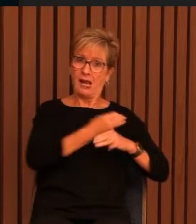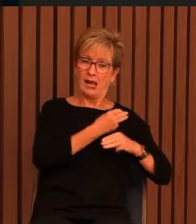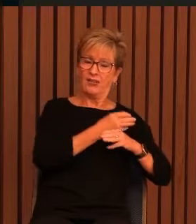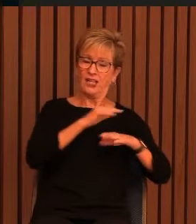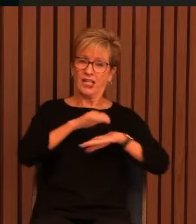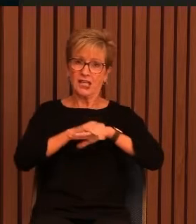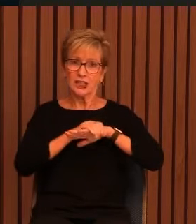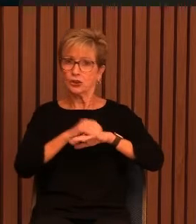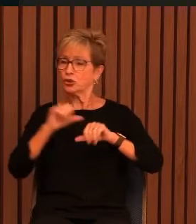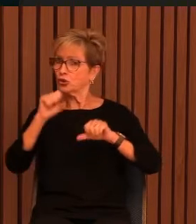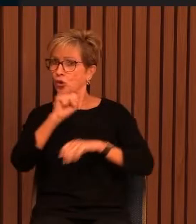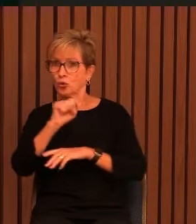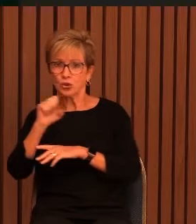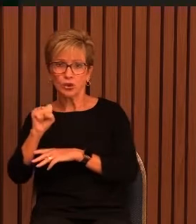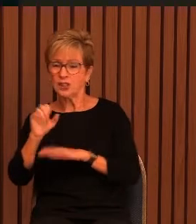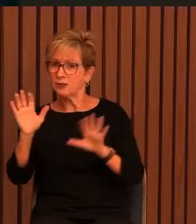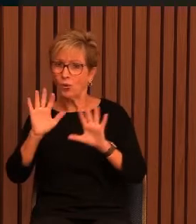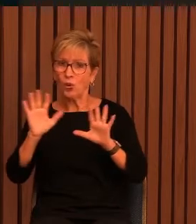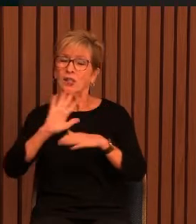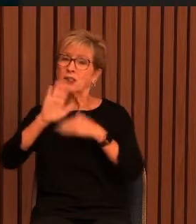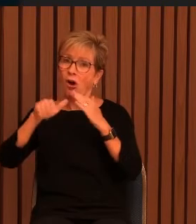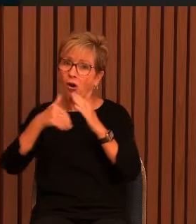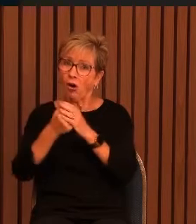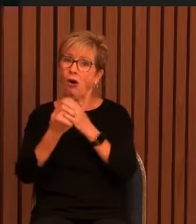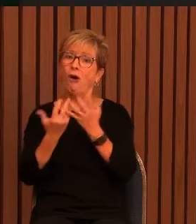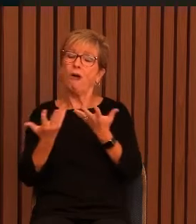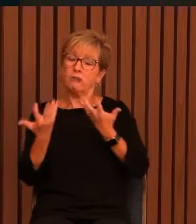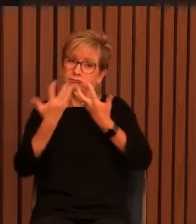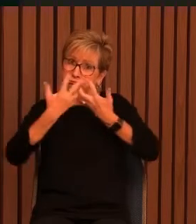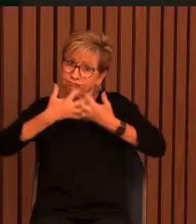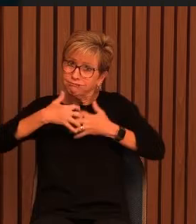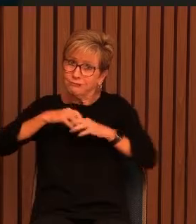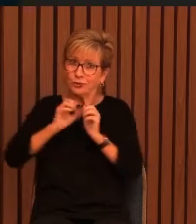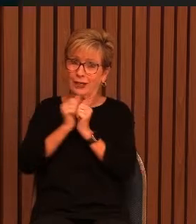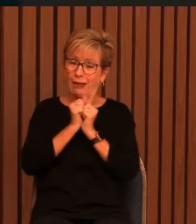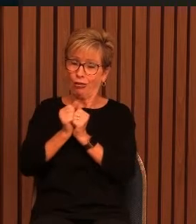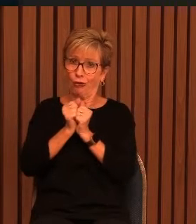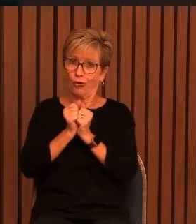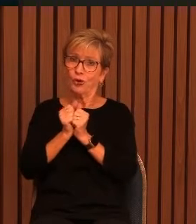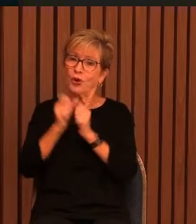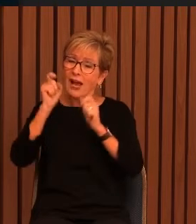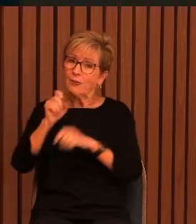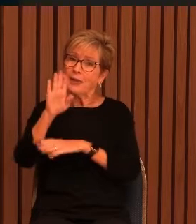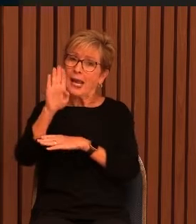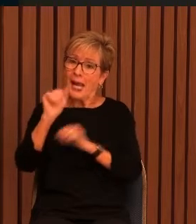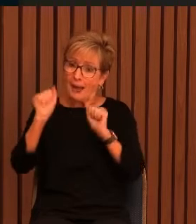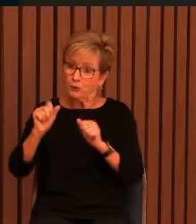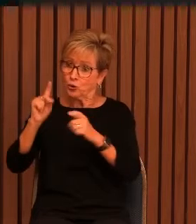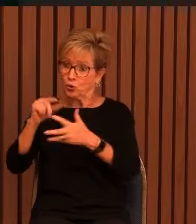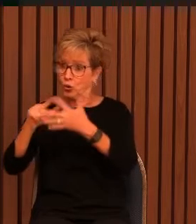social studies, but it's all part of it. We've got to be able to do those things when we do those